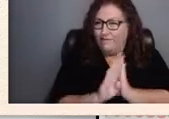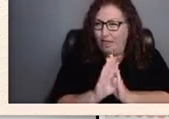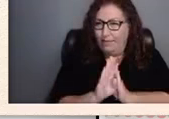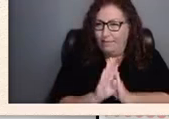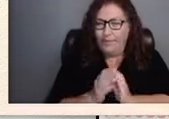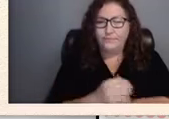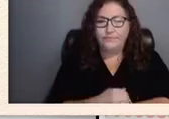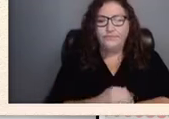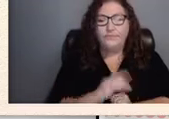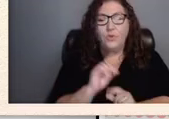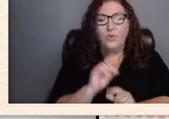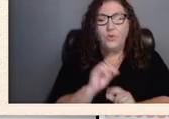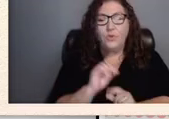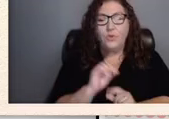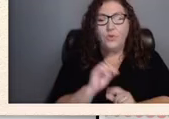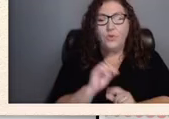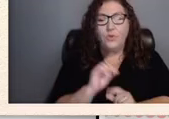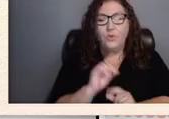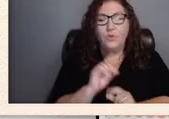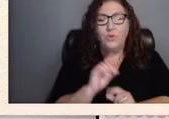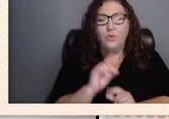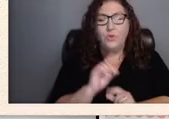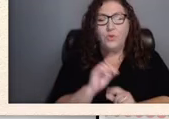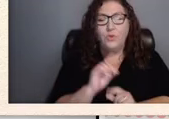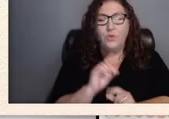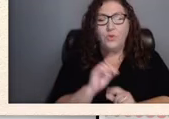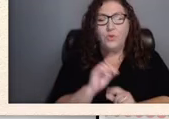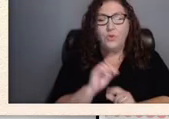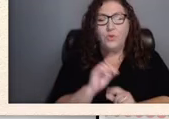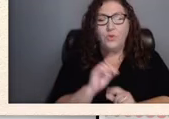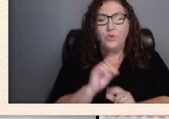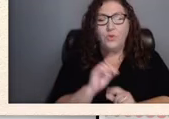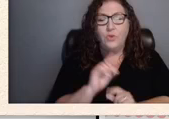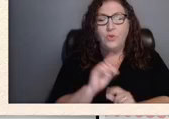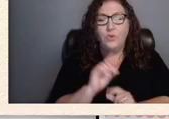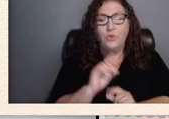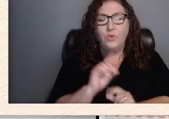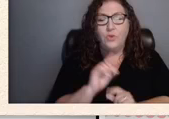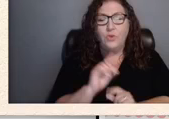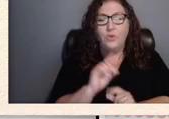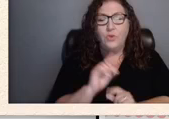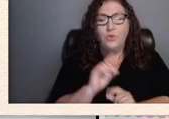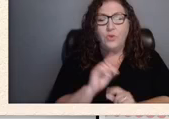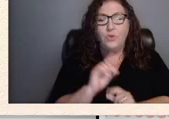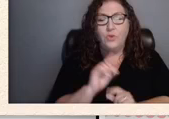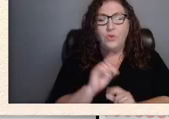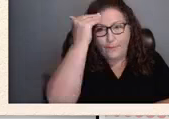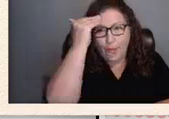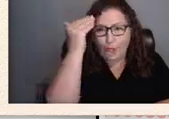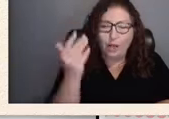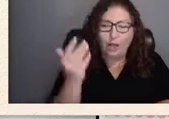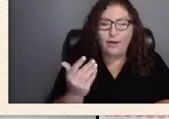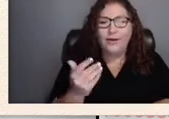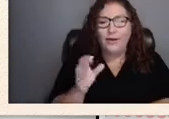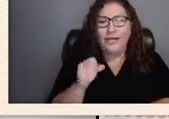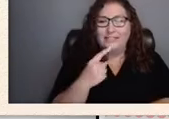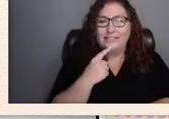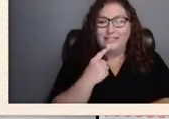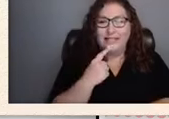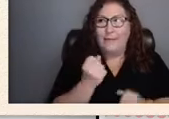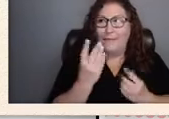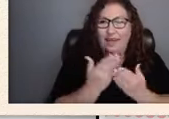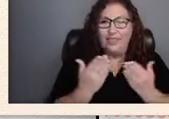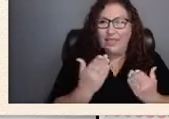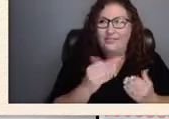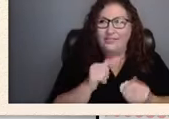are babies, when we are toddlers, everything is unfamiliar, right? We can say a lot of things feel uncertain during COVID, but of course,